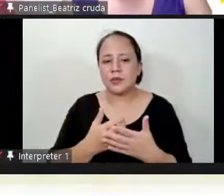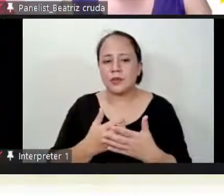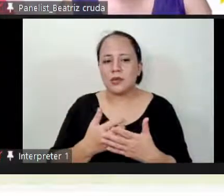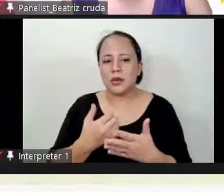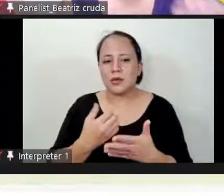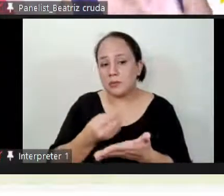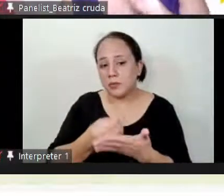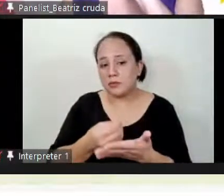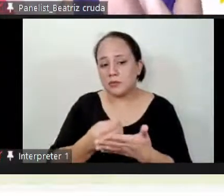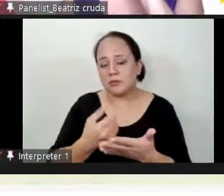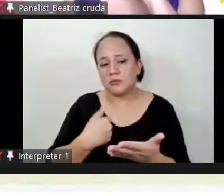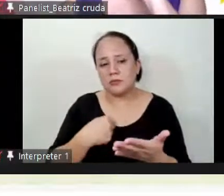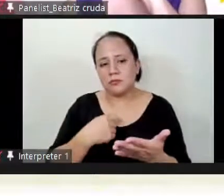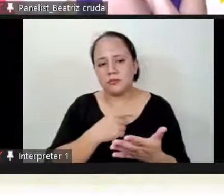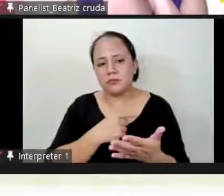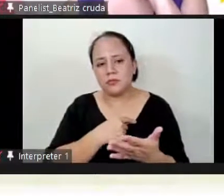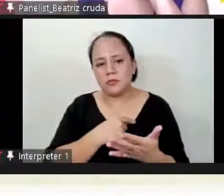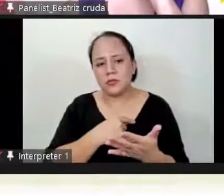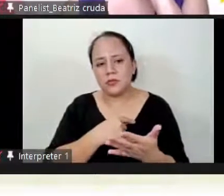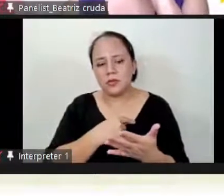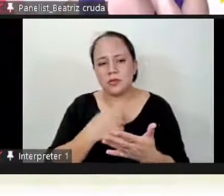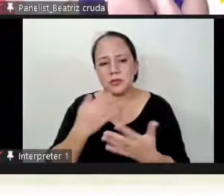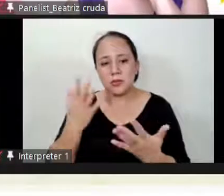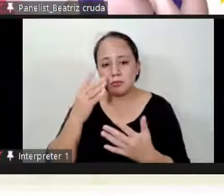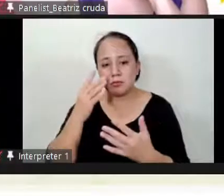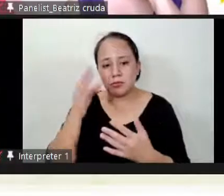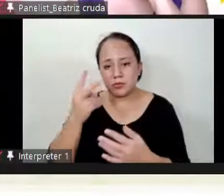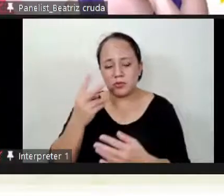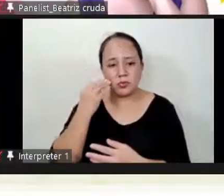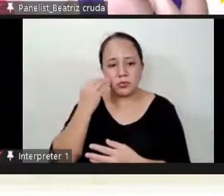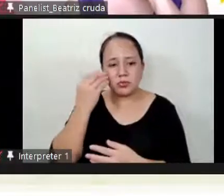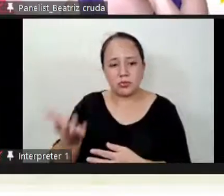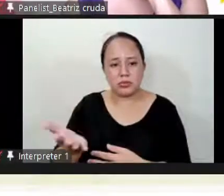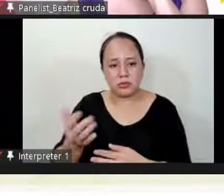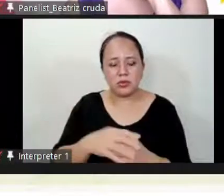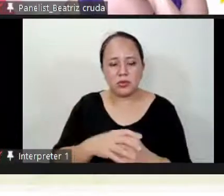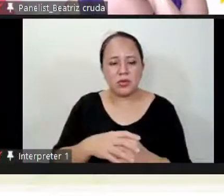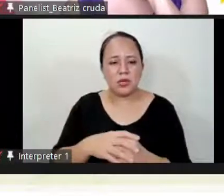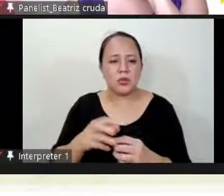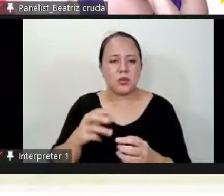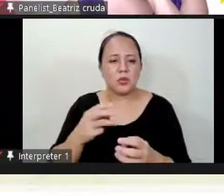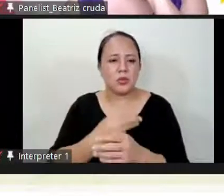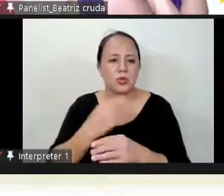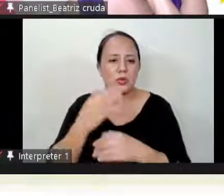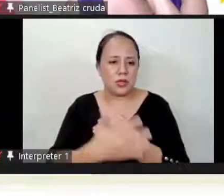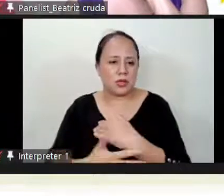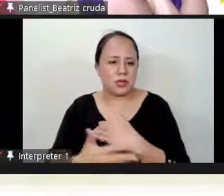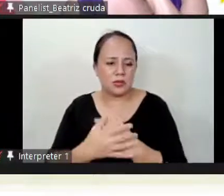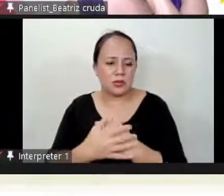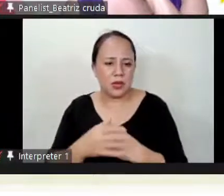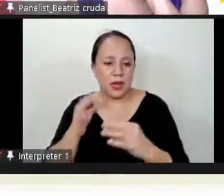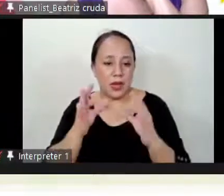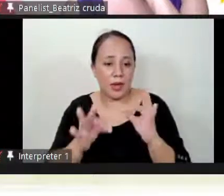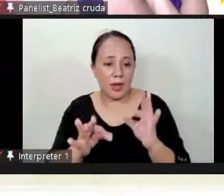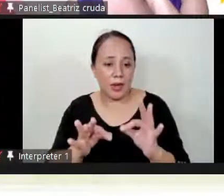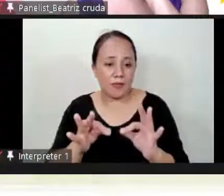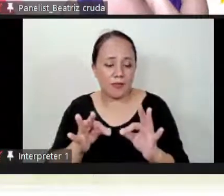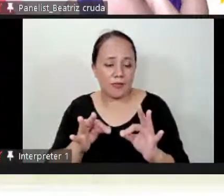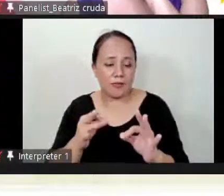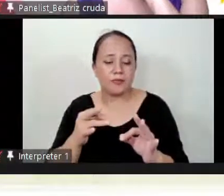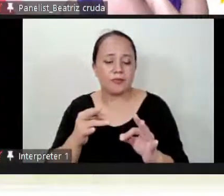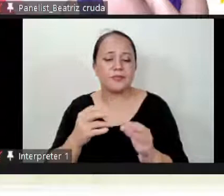a study on the death index, and they listed the worst countries to live in, no? If you were to die,